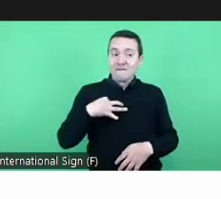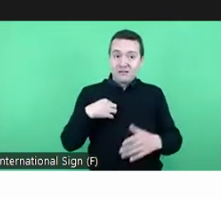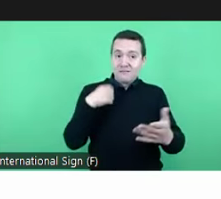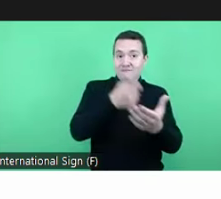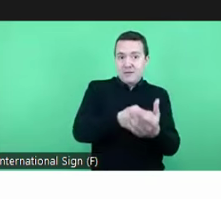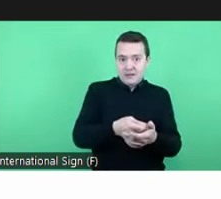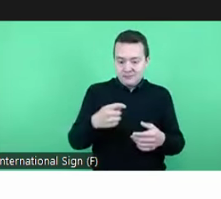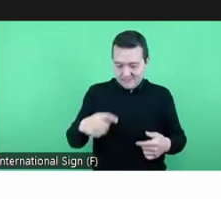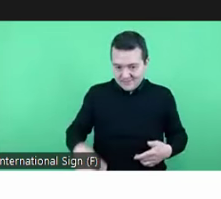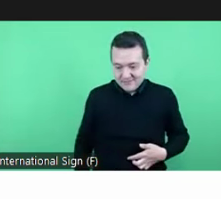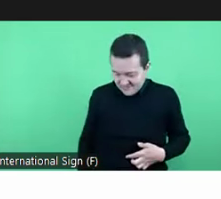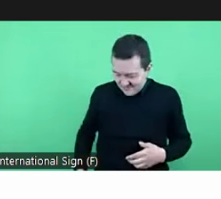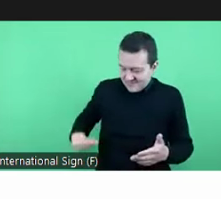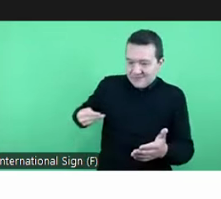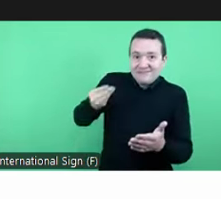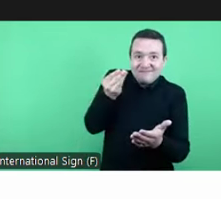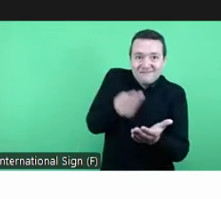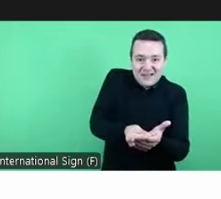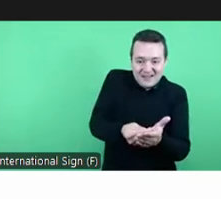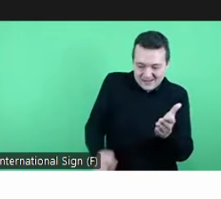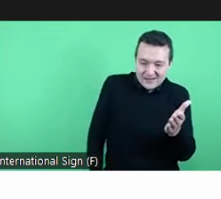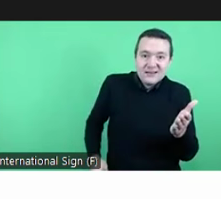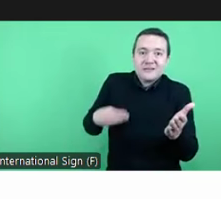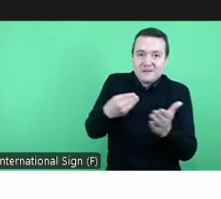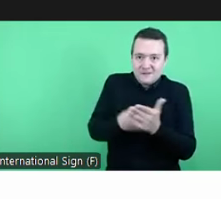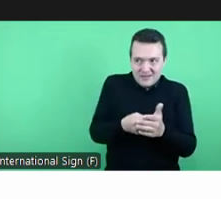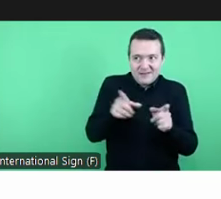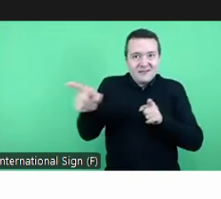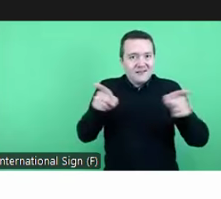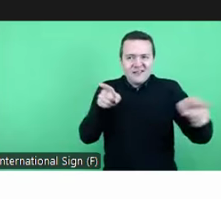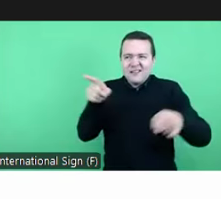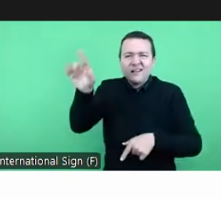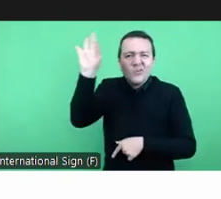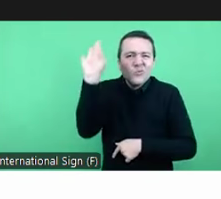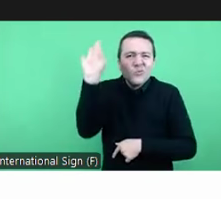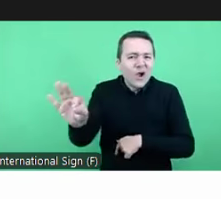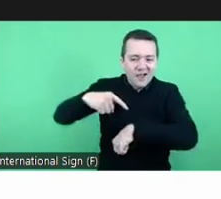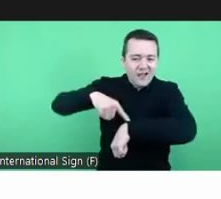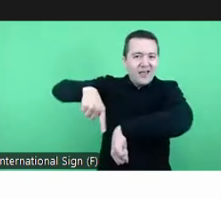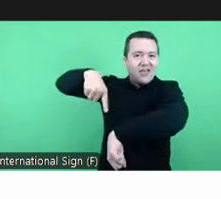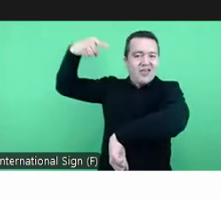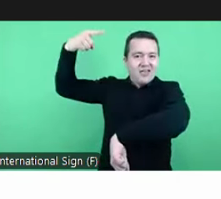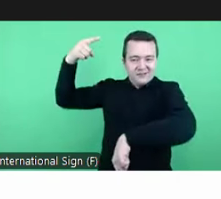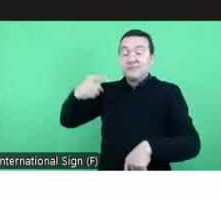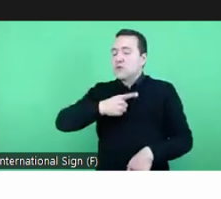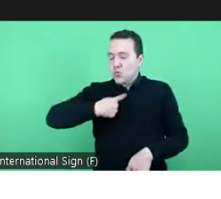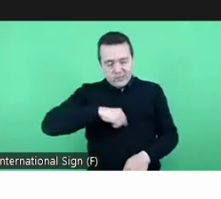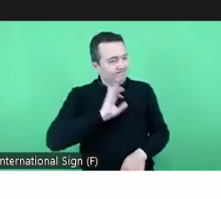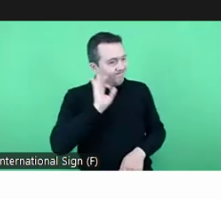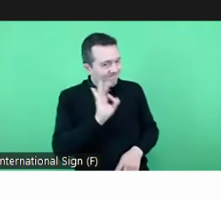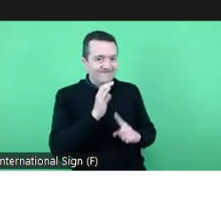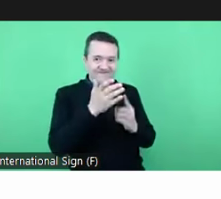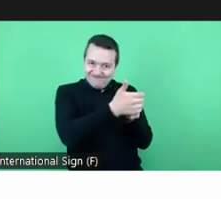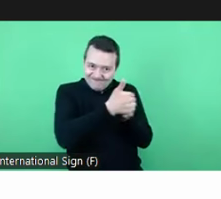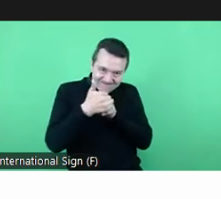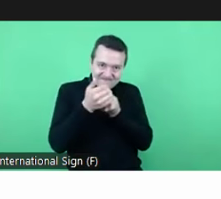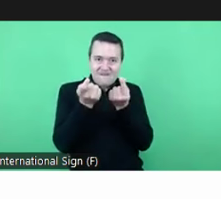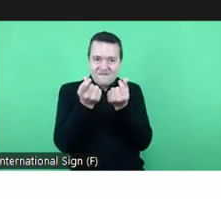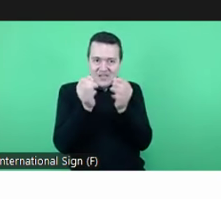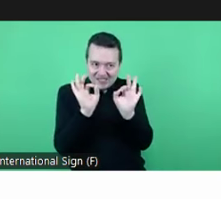pocket to satisfy the healthcare needs that was generated, which goes against the goals of financial protection. So, in